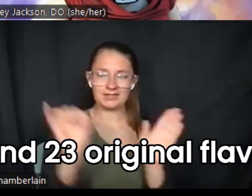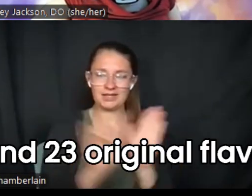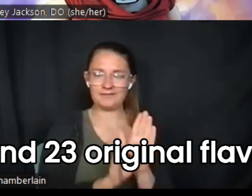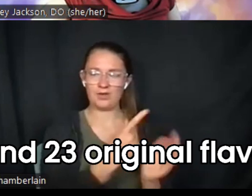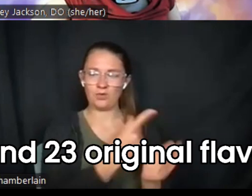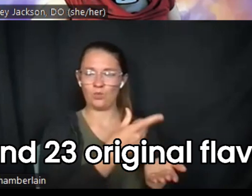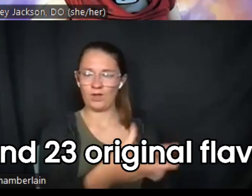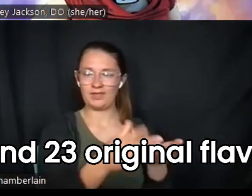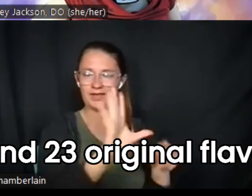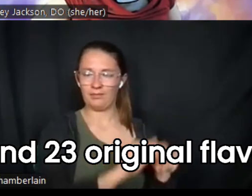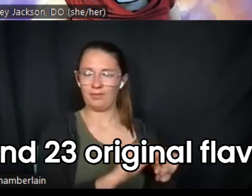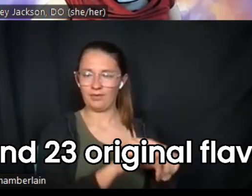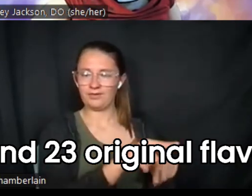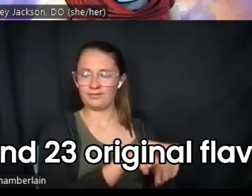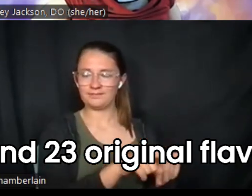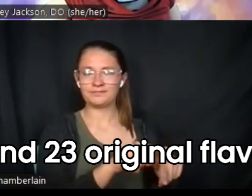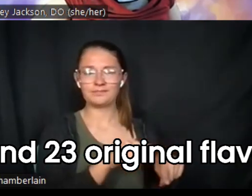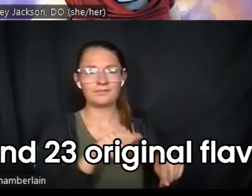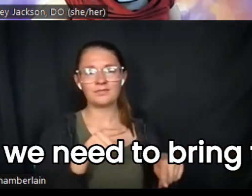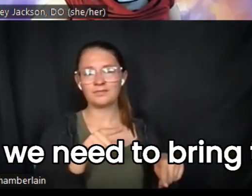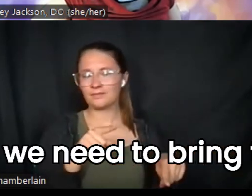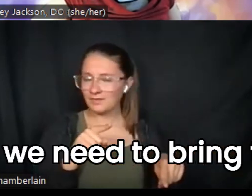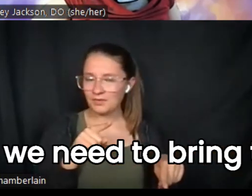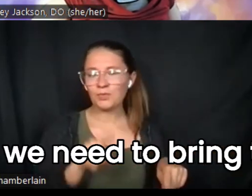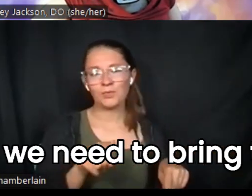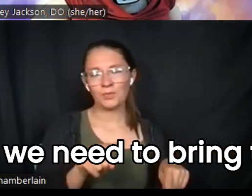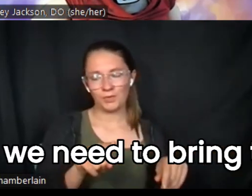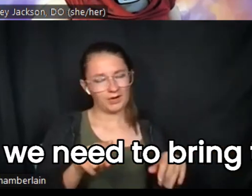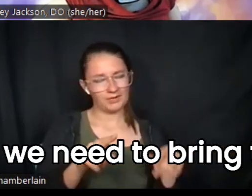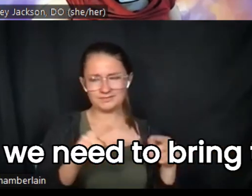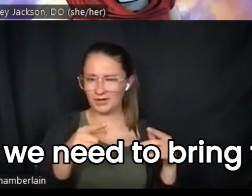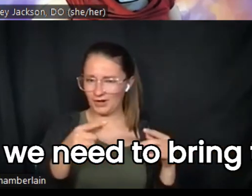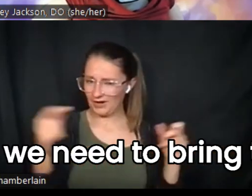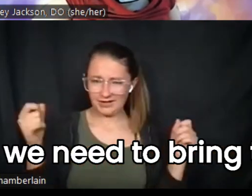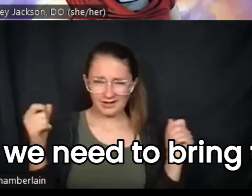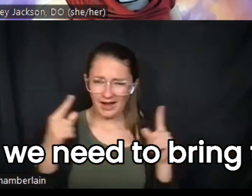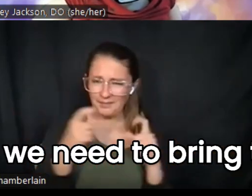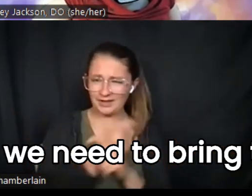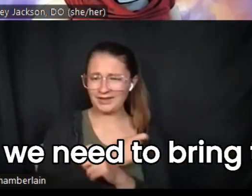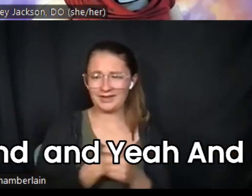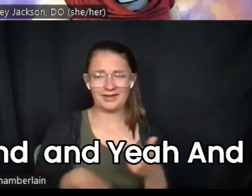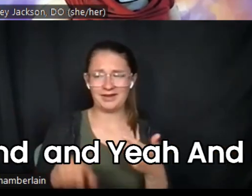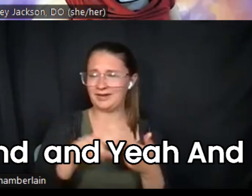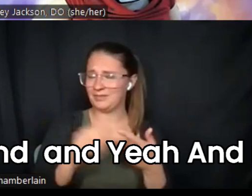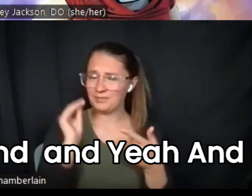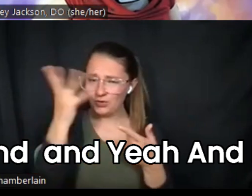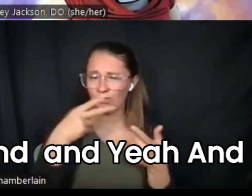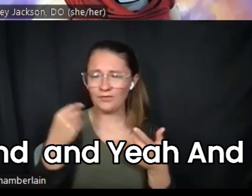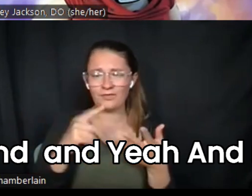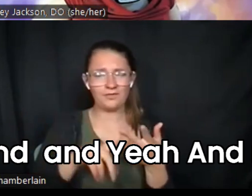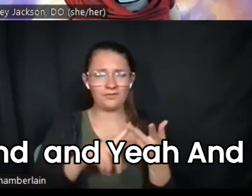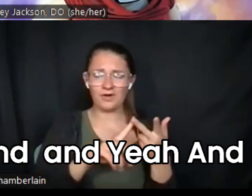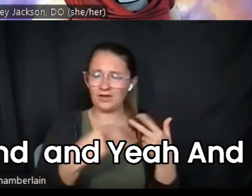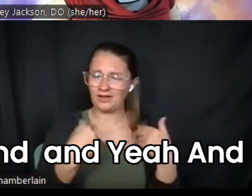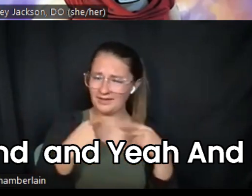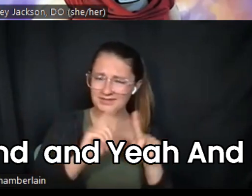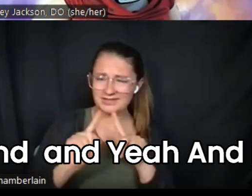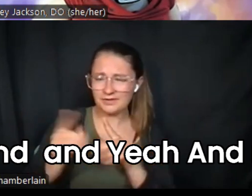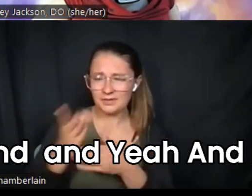and beautiful and 23 original flavors. And, we need to bring those together